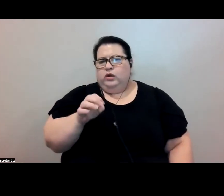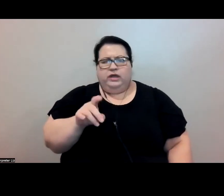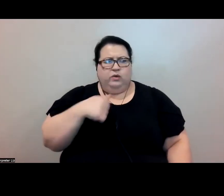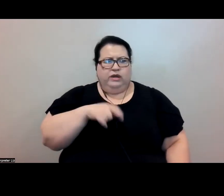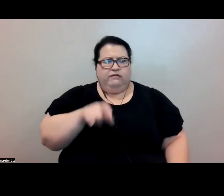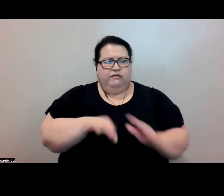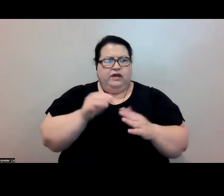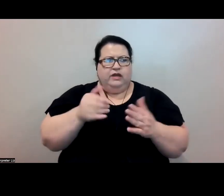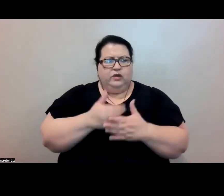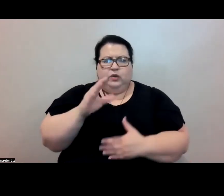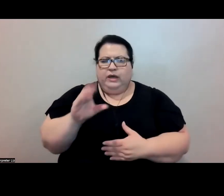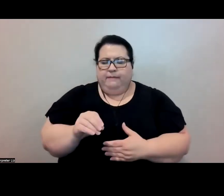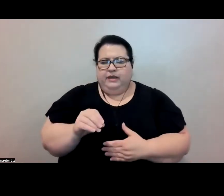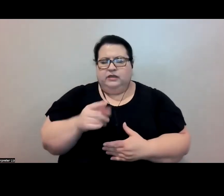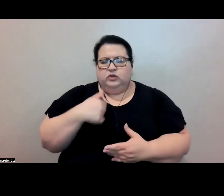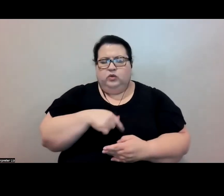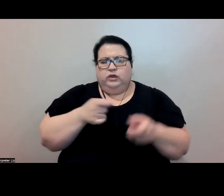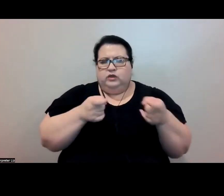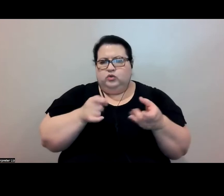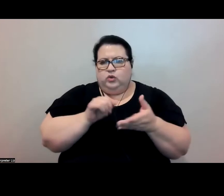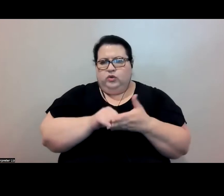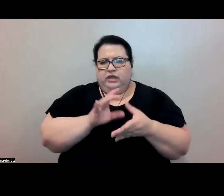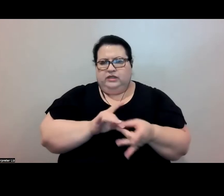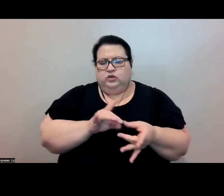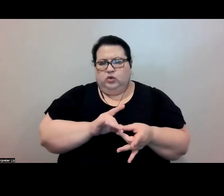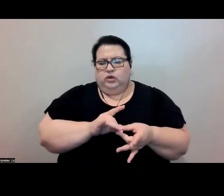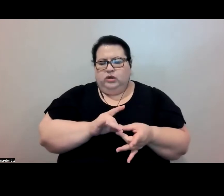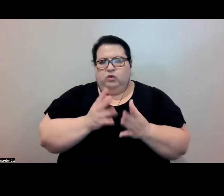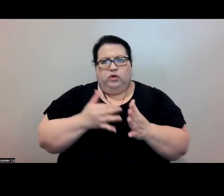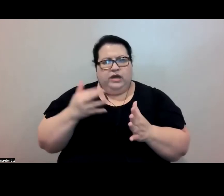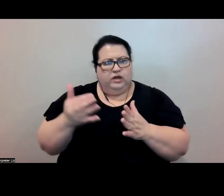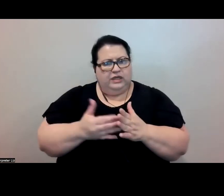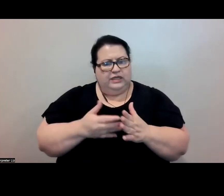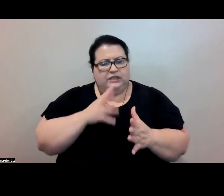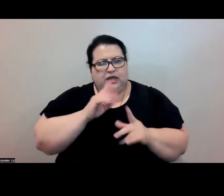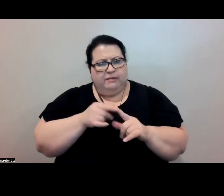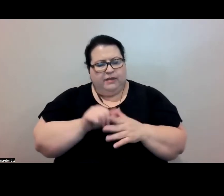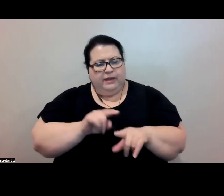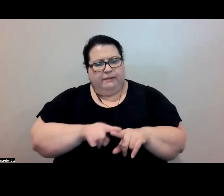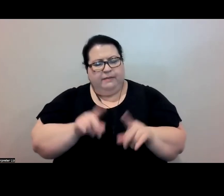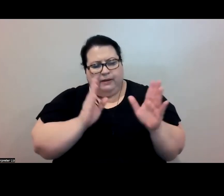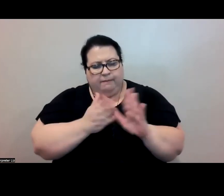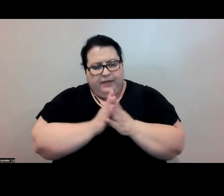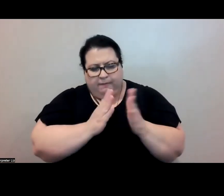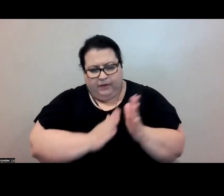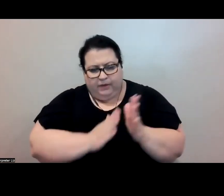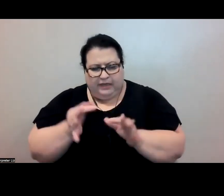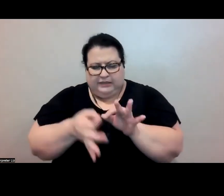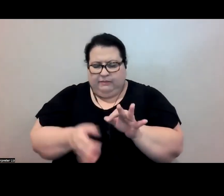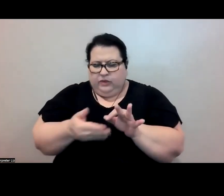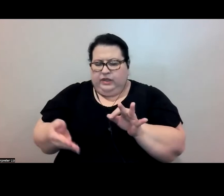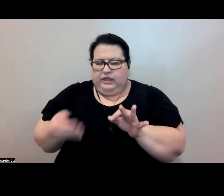new company. So we controlled the story, and I very rarely talk about it, but being prepared, simple things